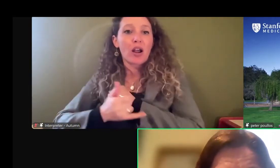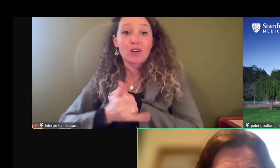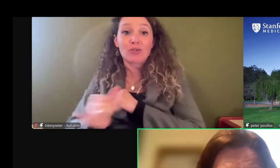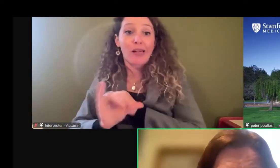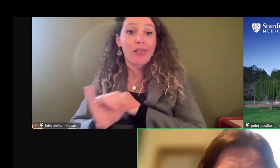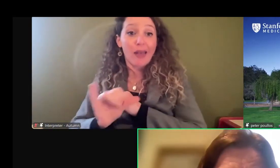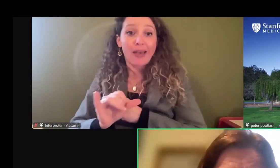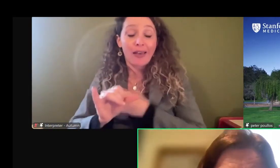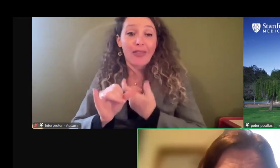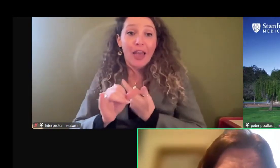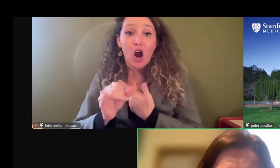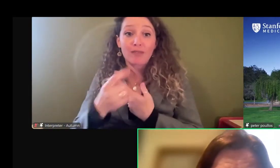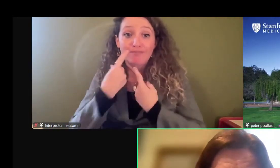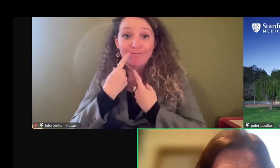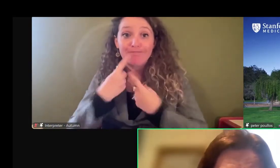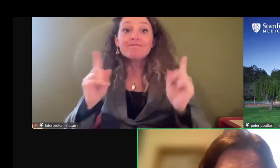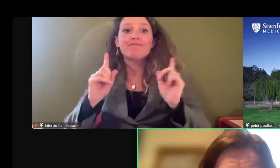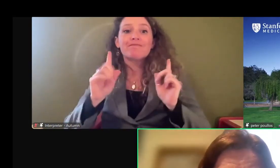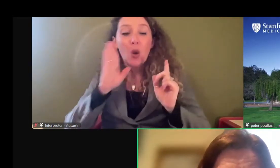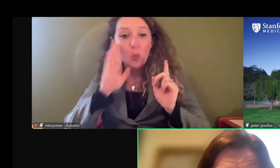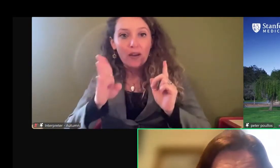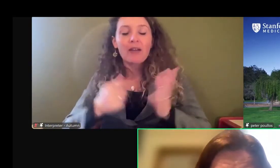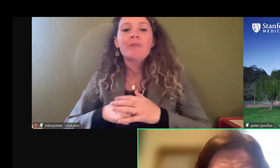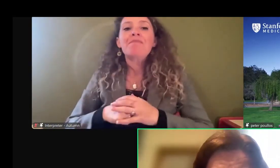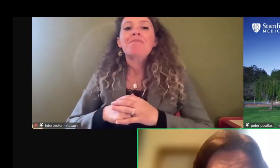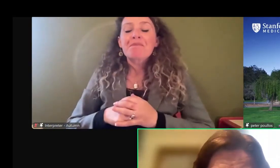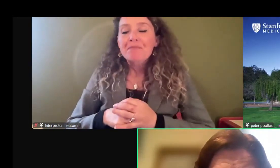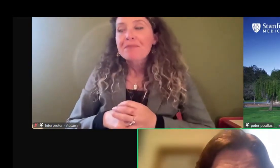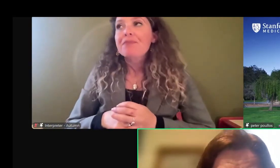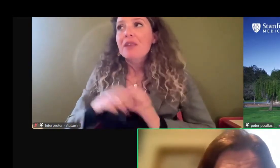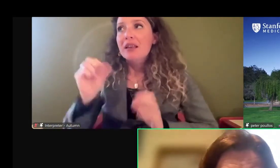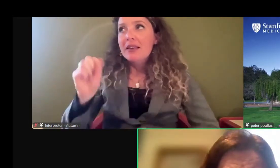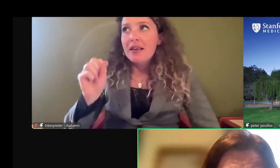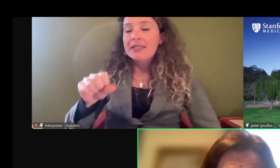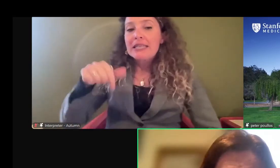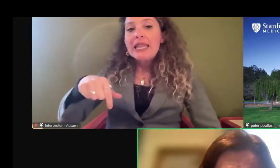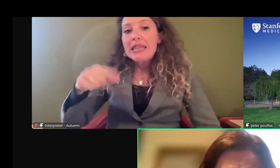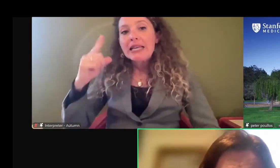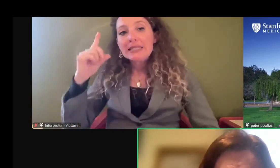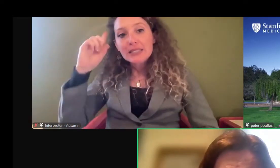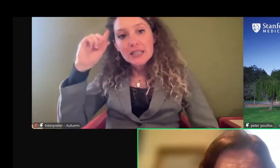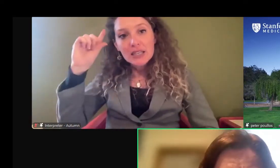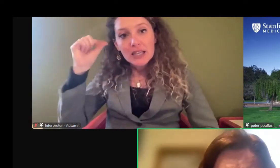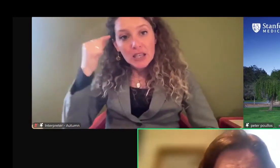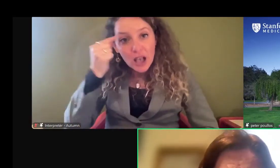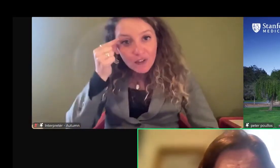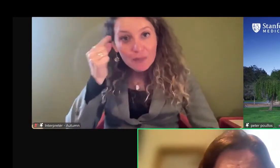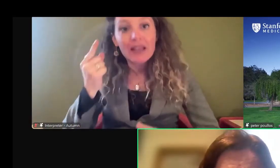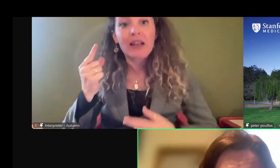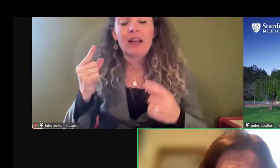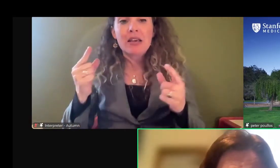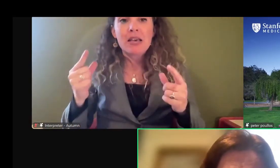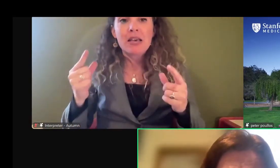Yes, this administration has um, stoked a lot